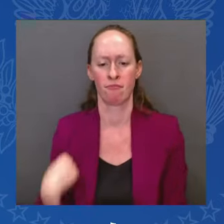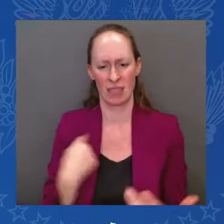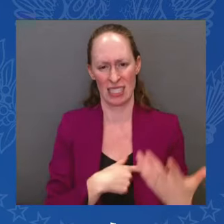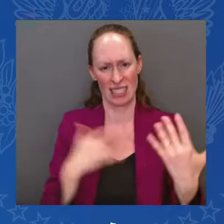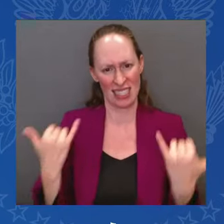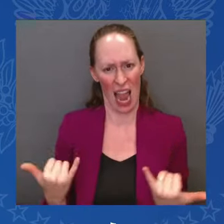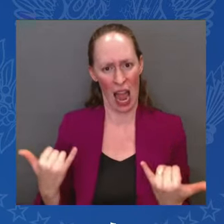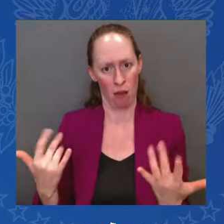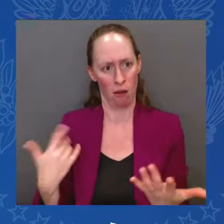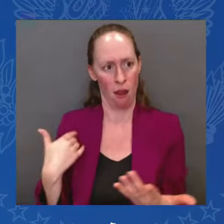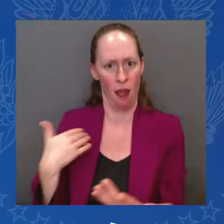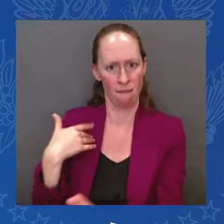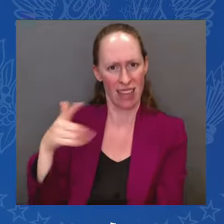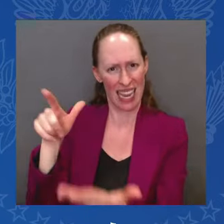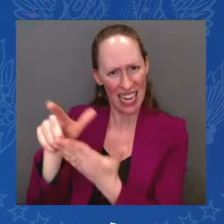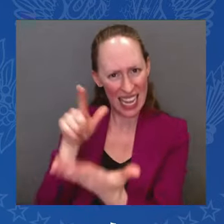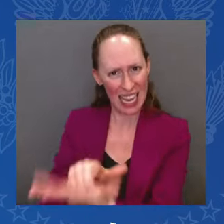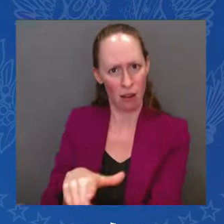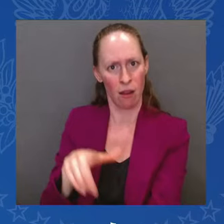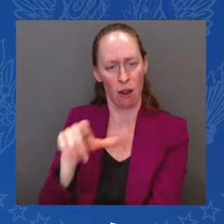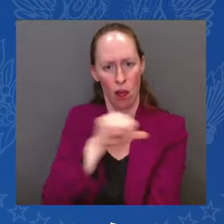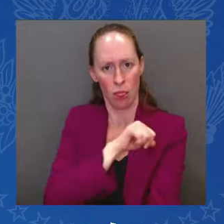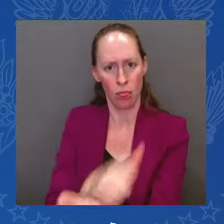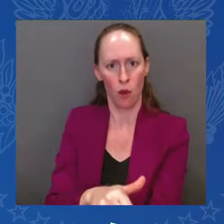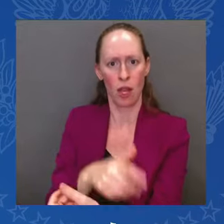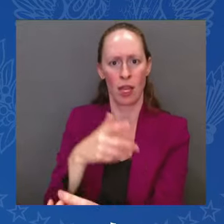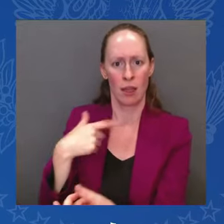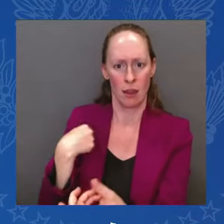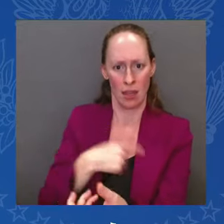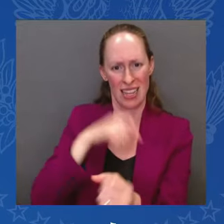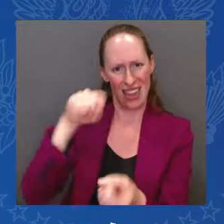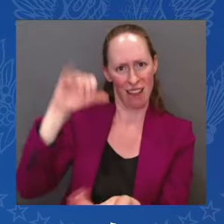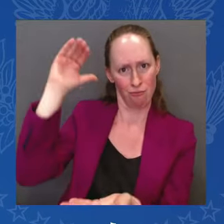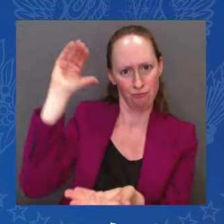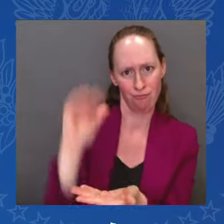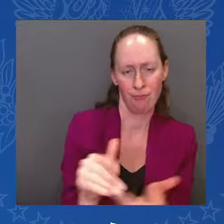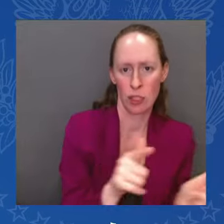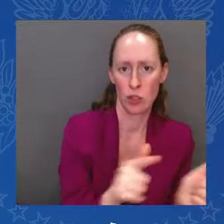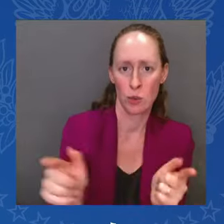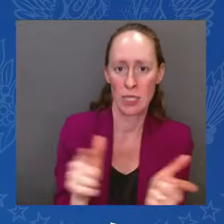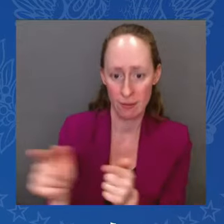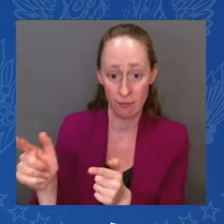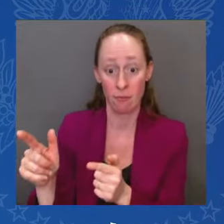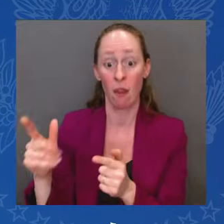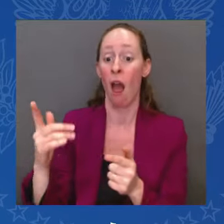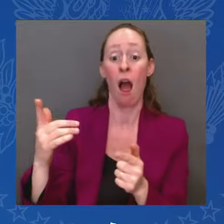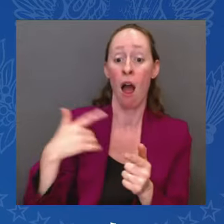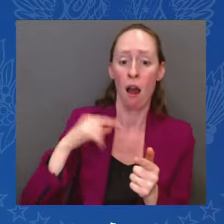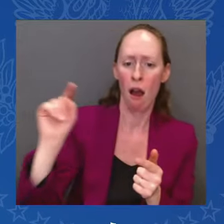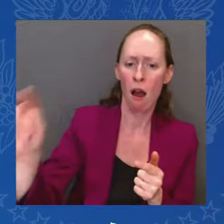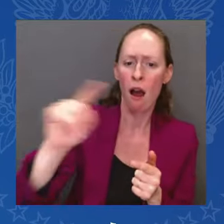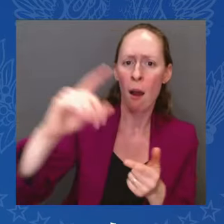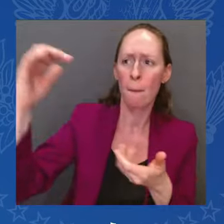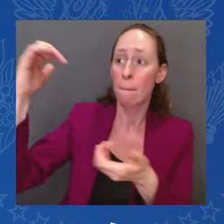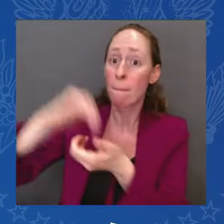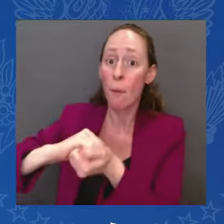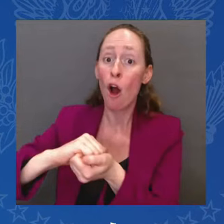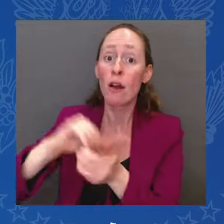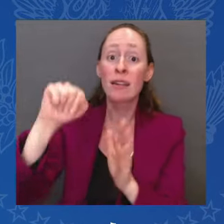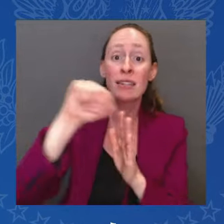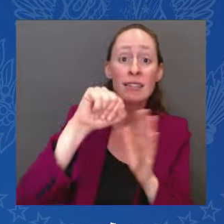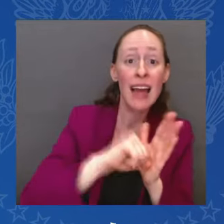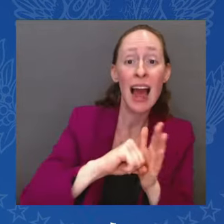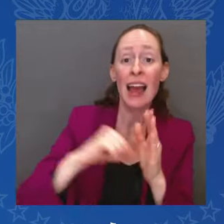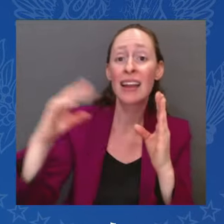violence. And fourth, expand our coalition of partners in states and cities across America, because we do